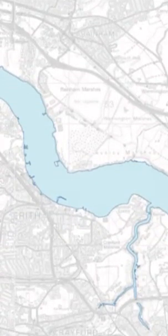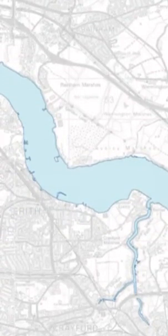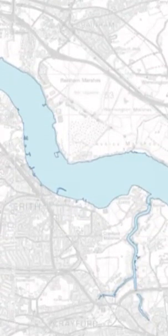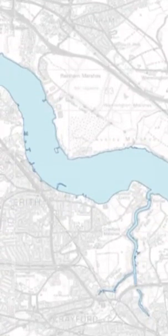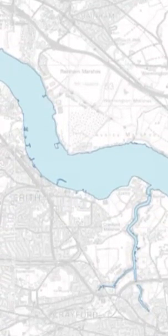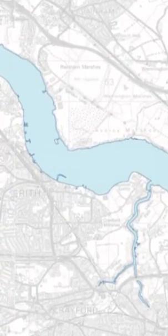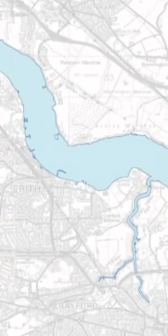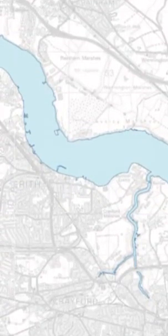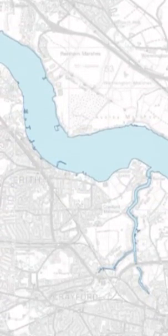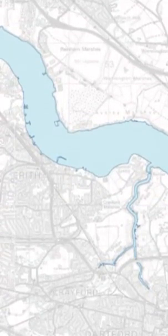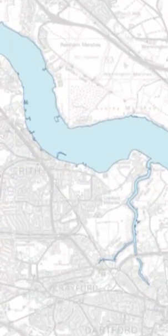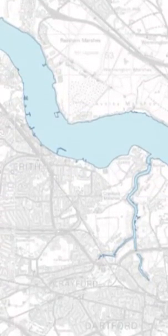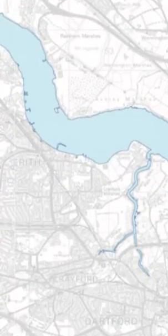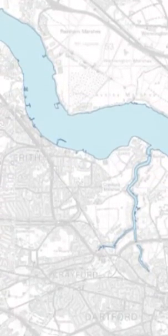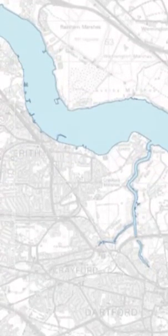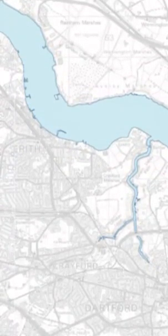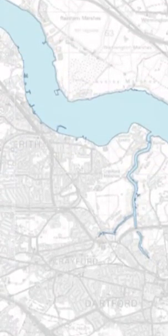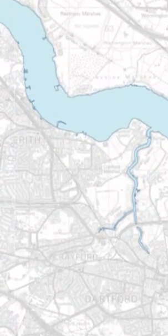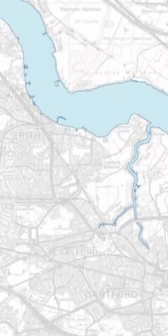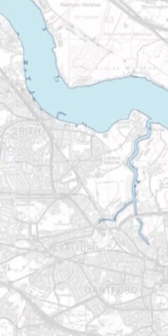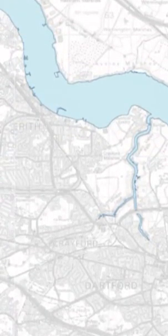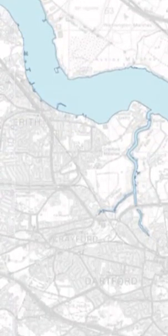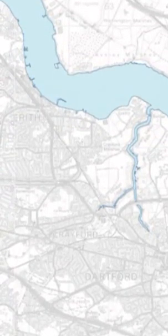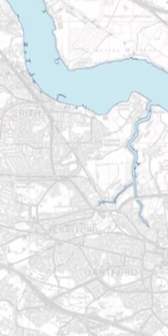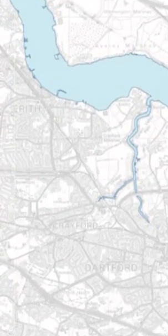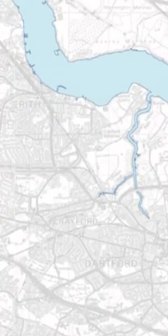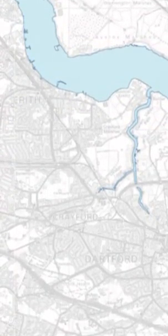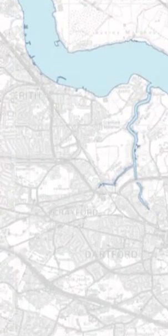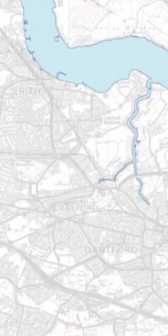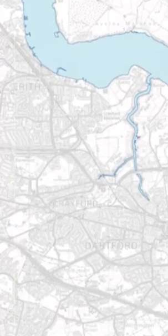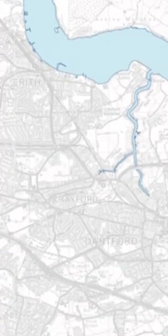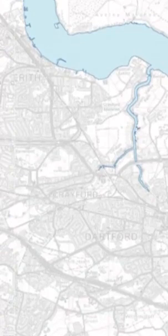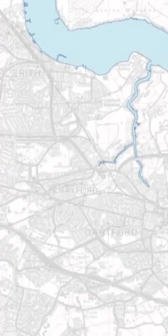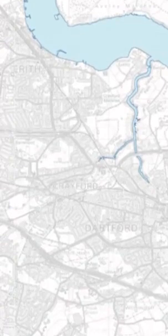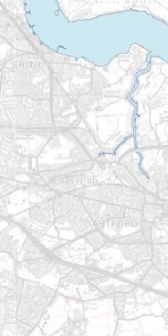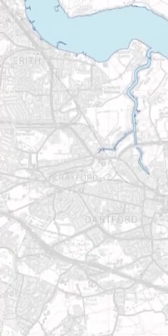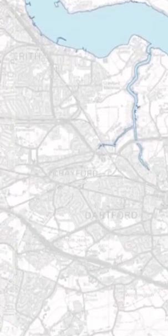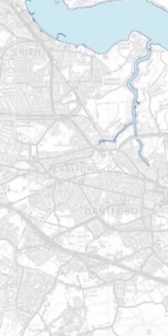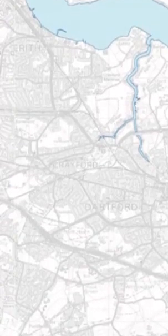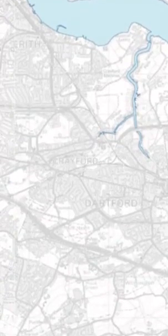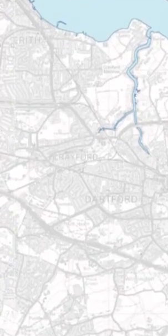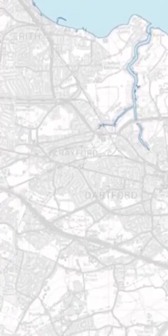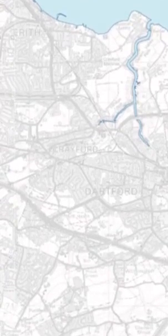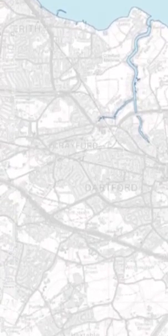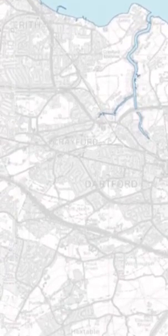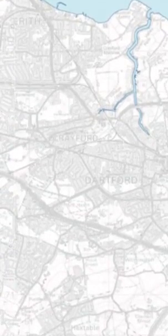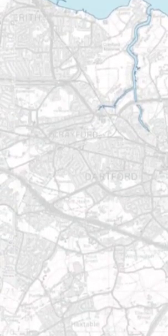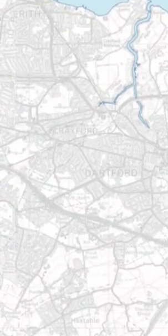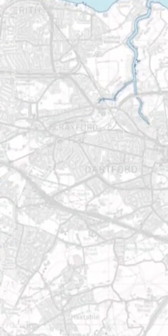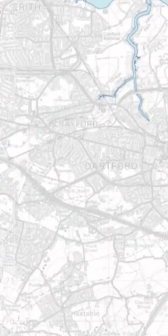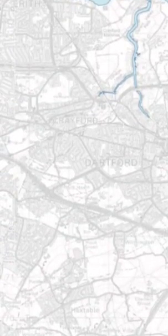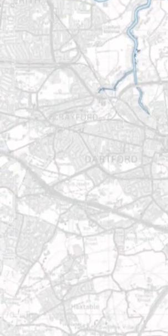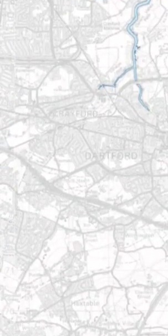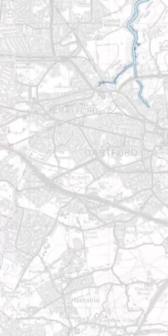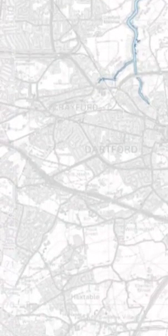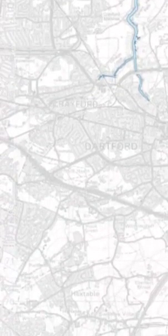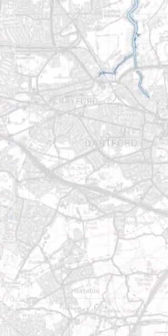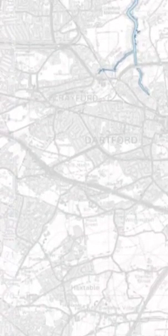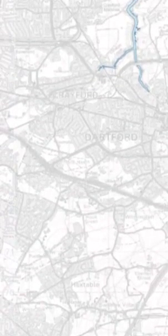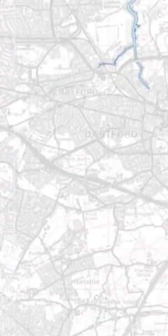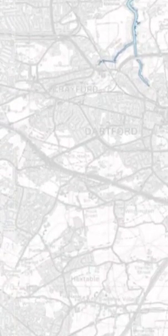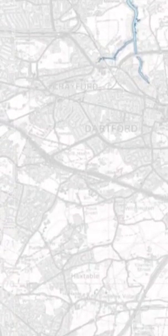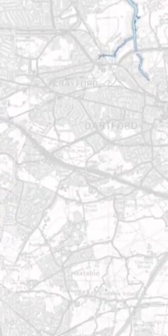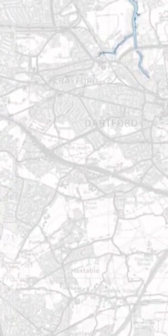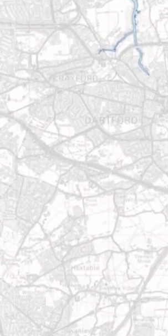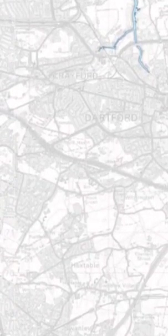where noise barriers could be used to reduce the sound of traffic for local communities. Further details on these proposed locations